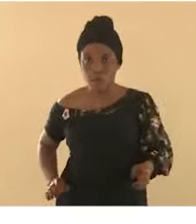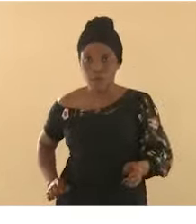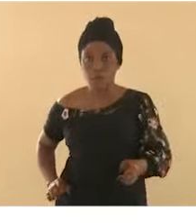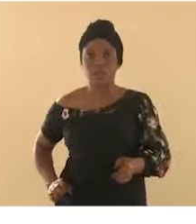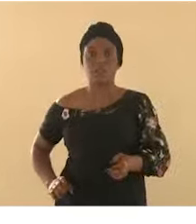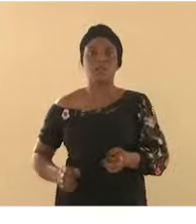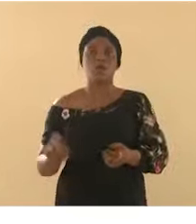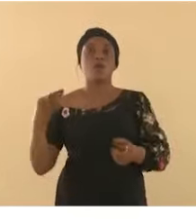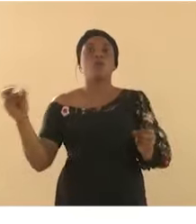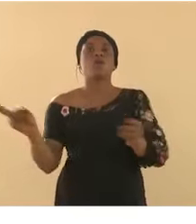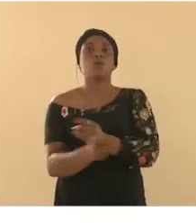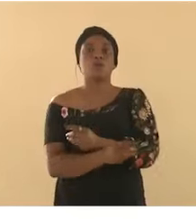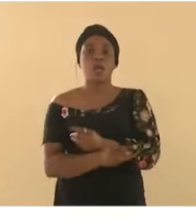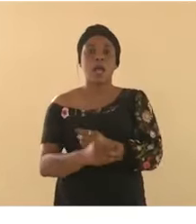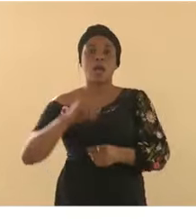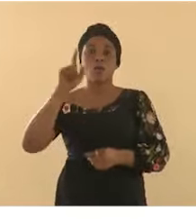adversity?